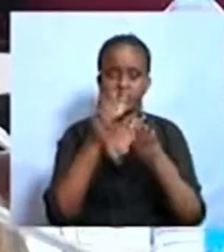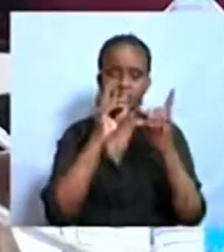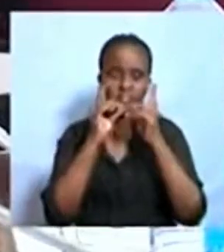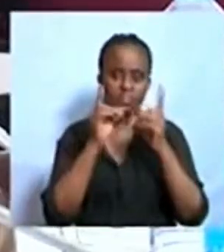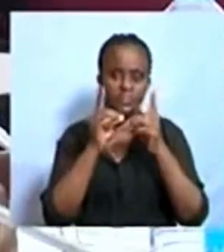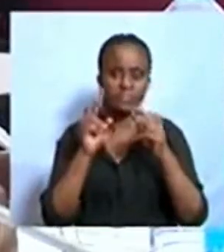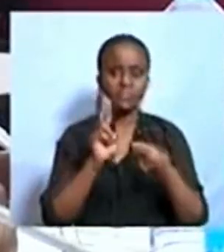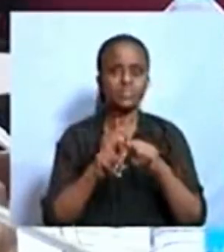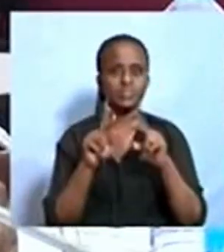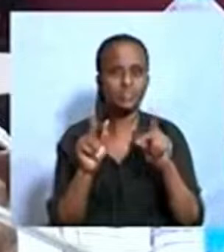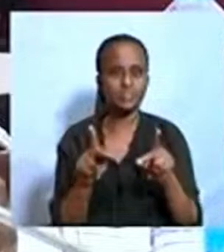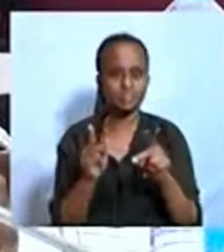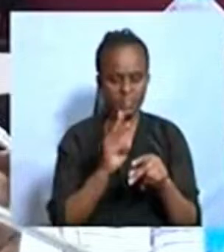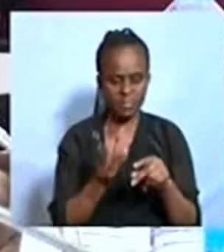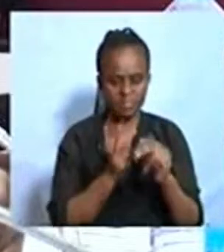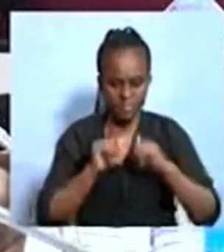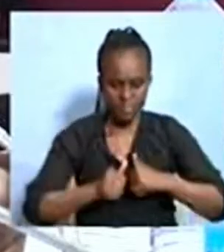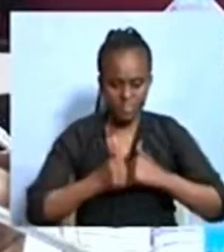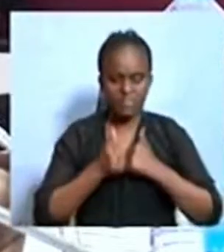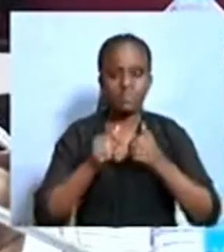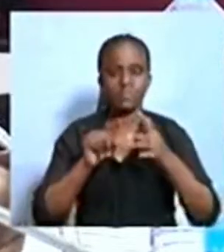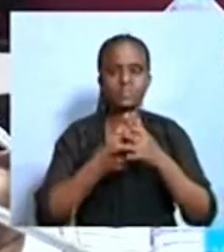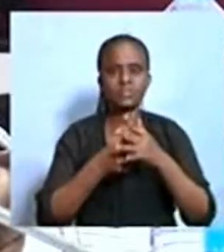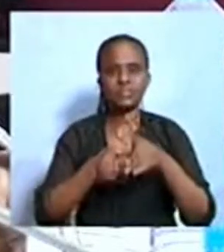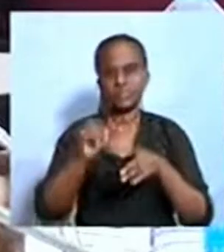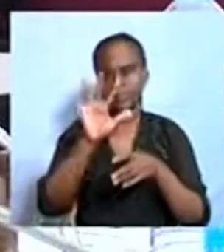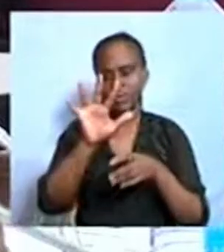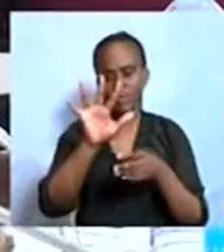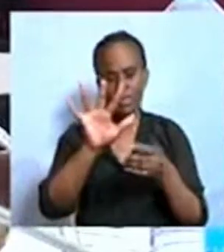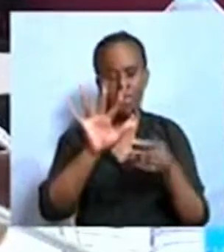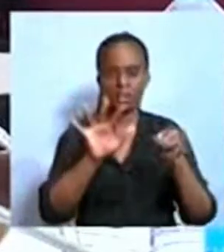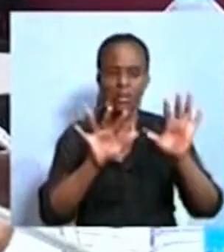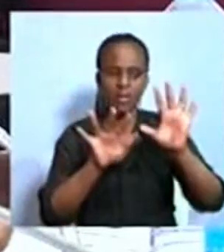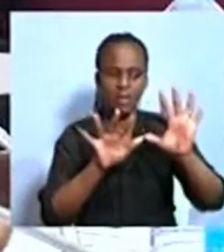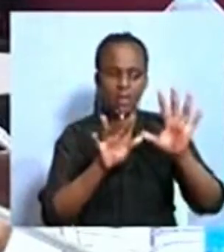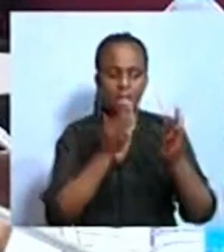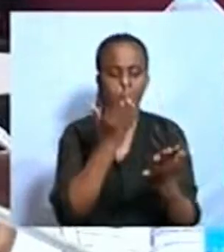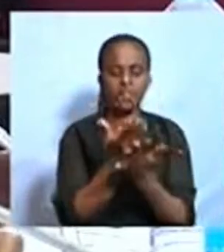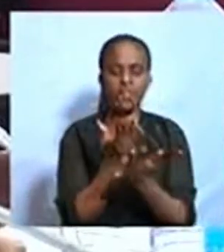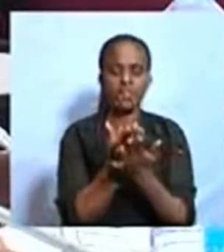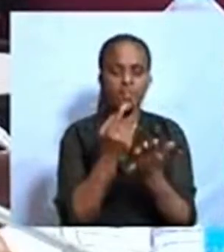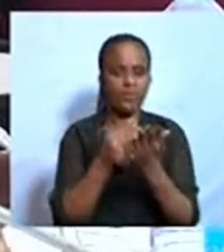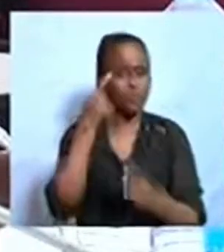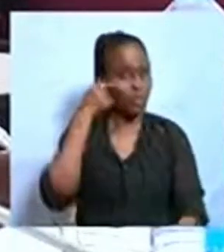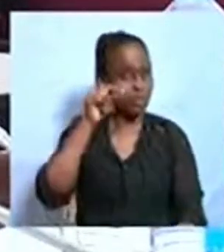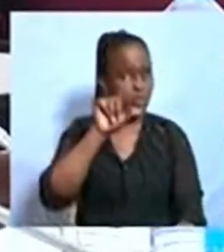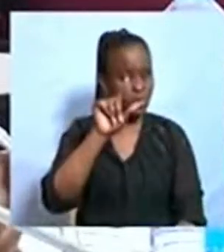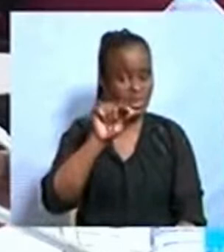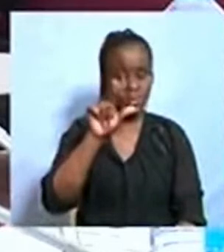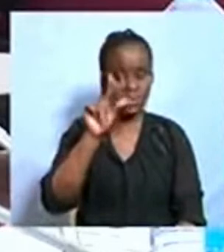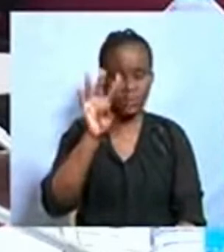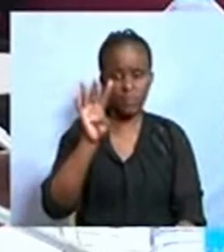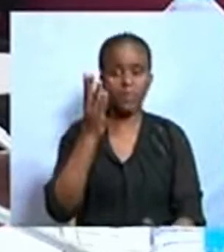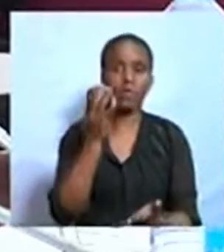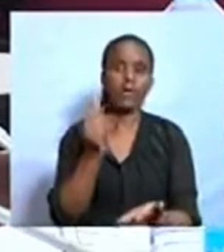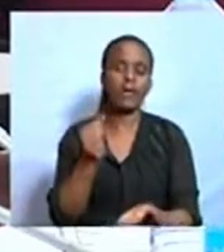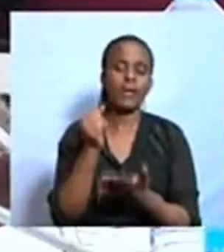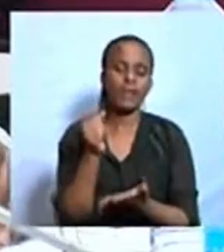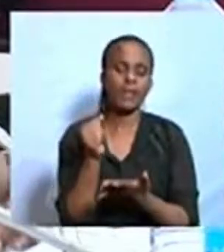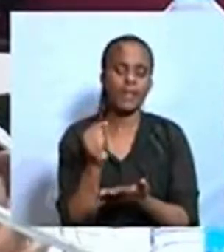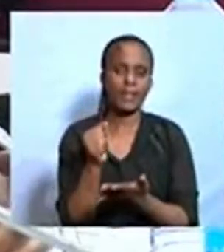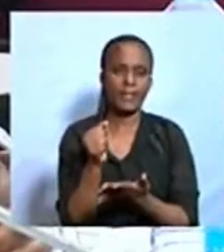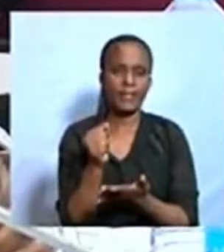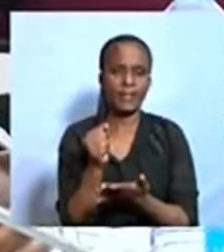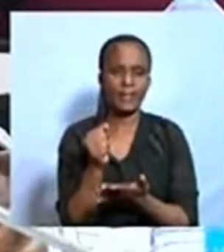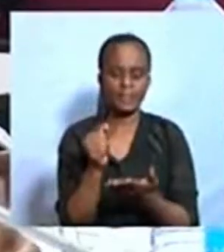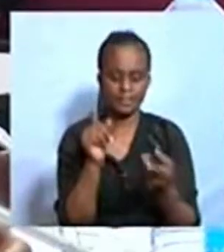Chair, we flagged 5 key recommendations for the 2024 proposed budget.